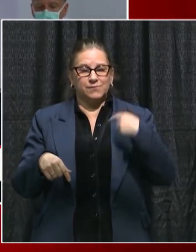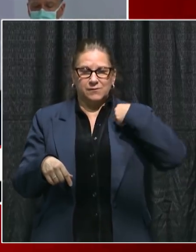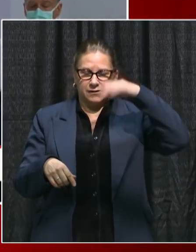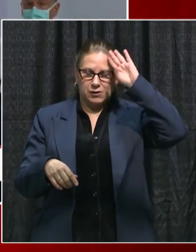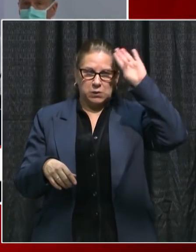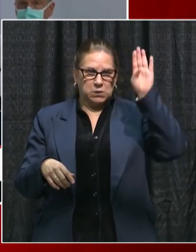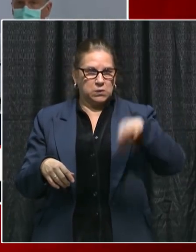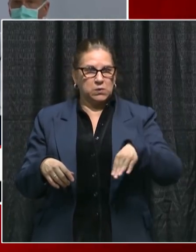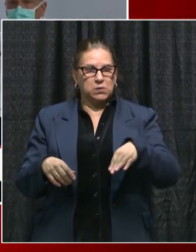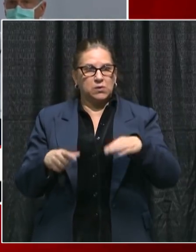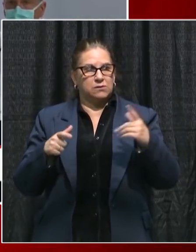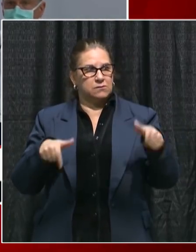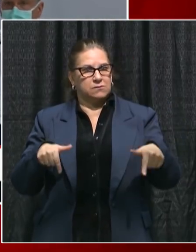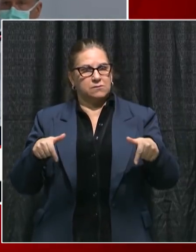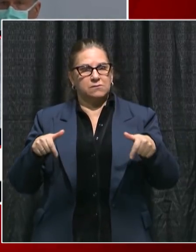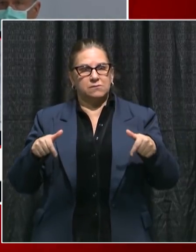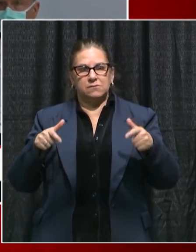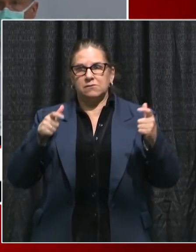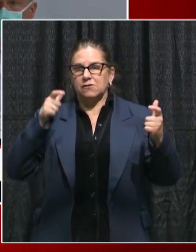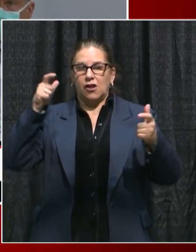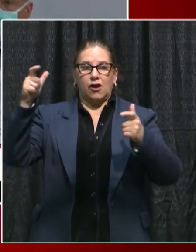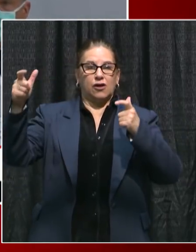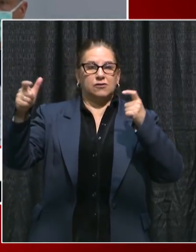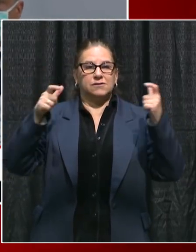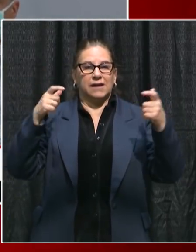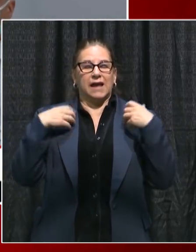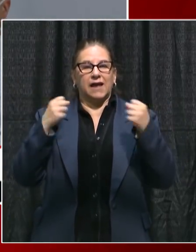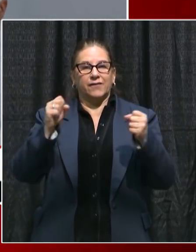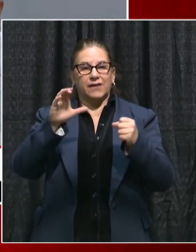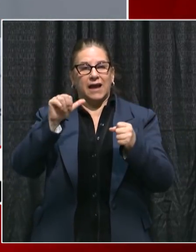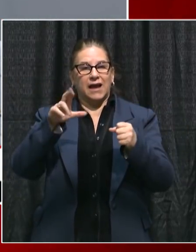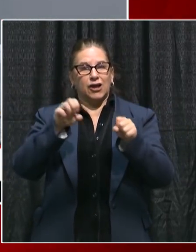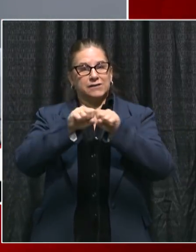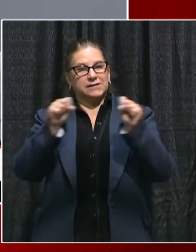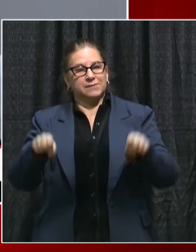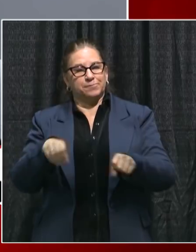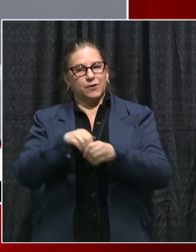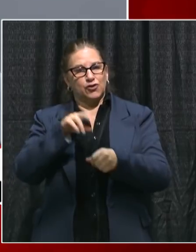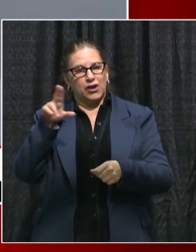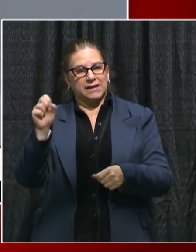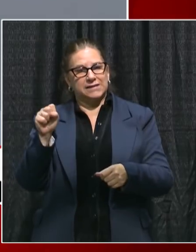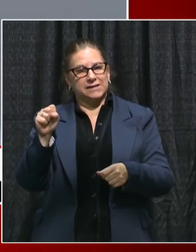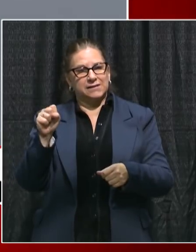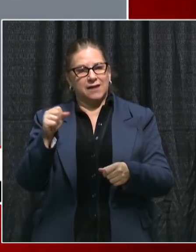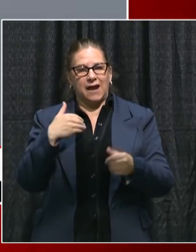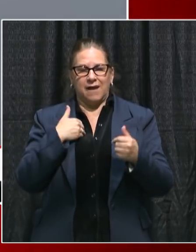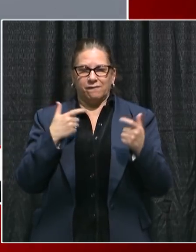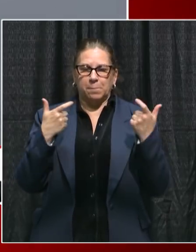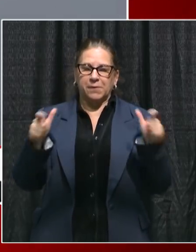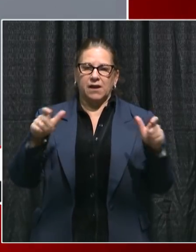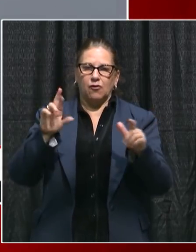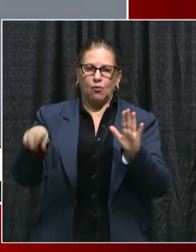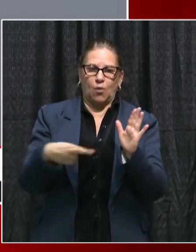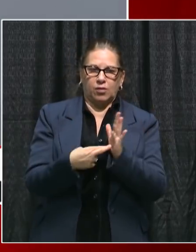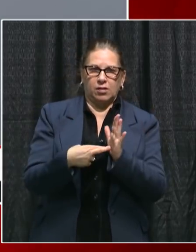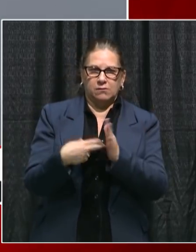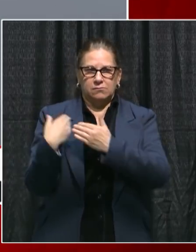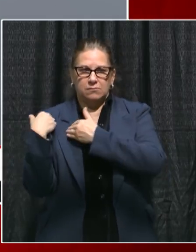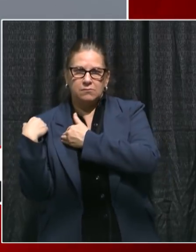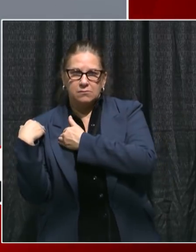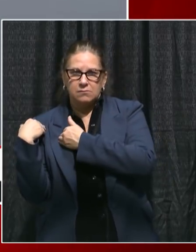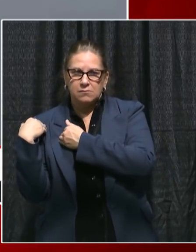in the capital region, we would have a major role to play. And we've taken great pride in caring for the